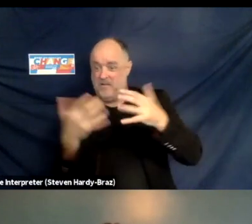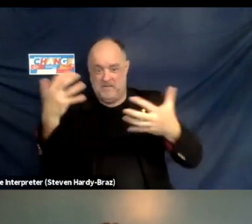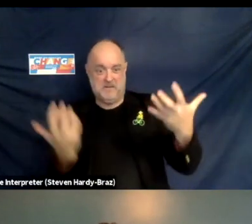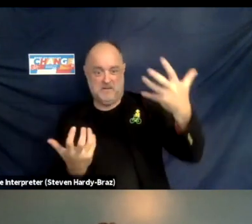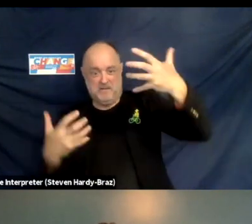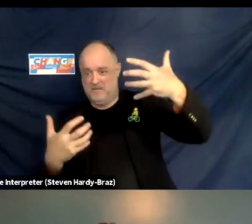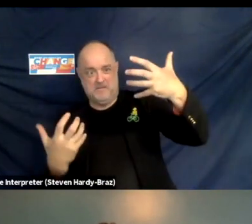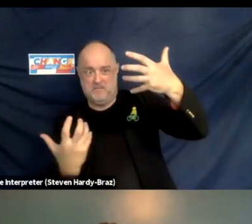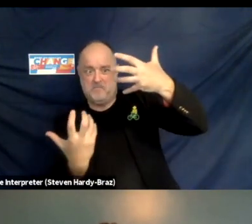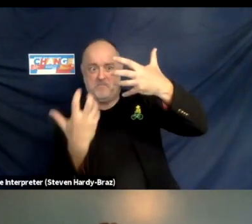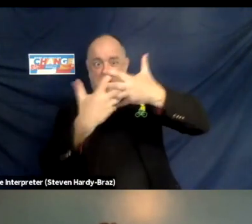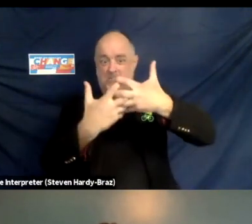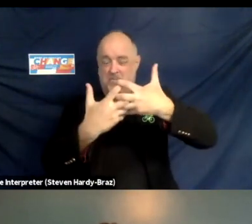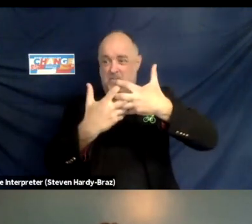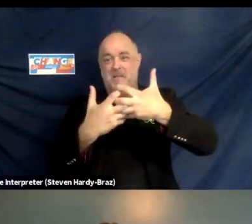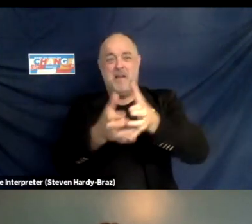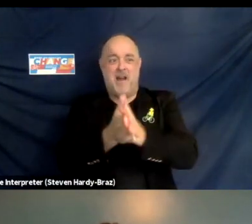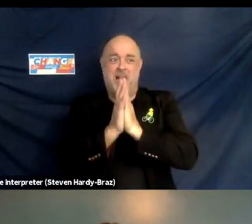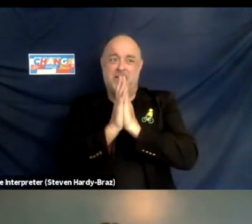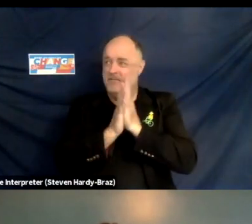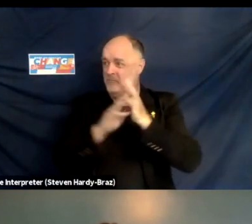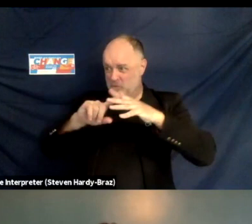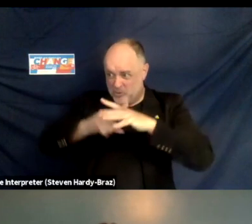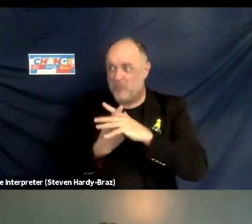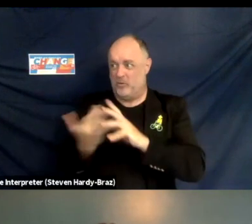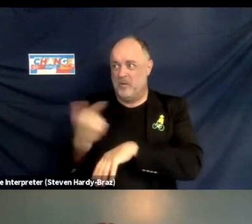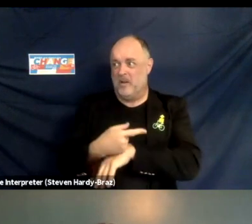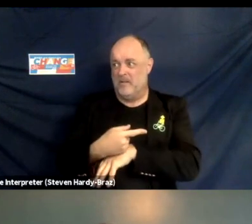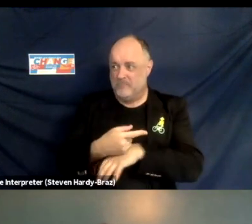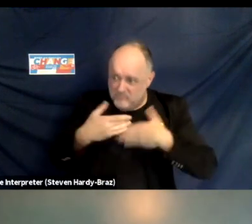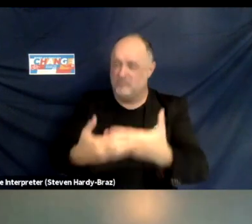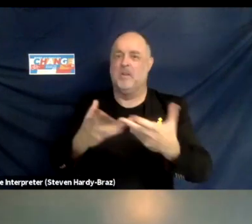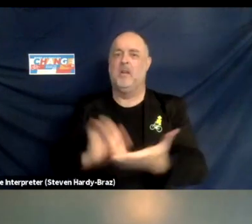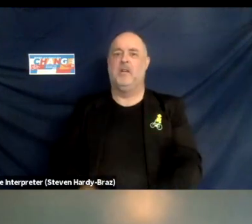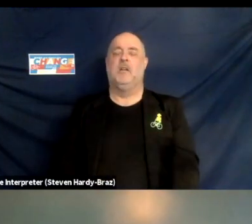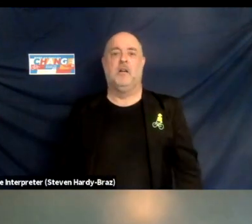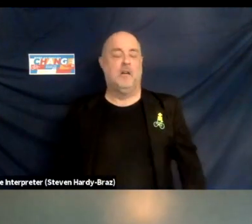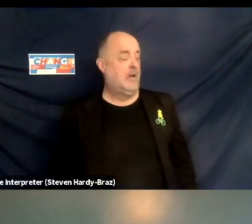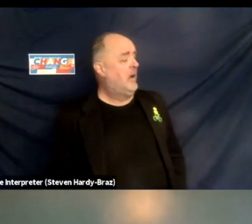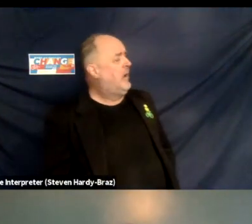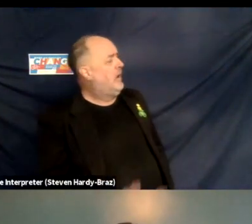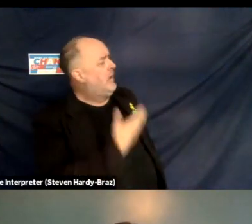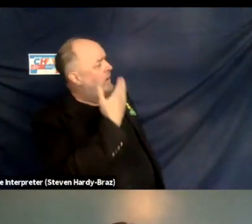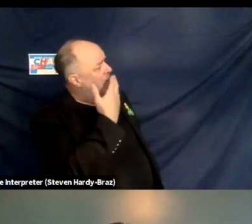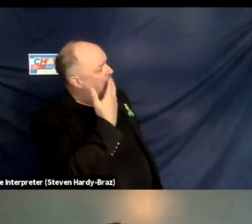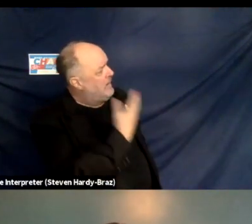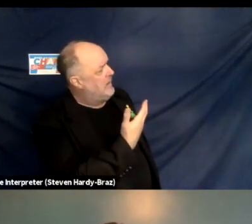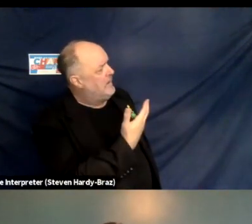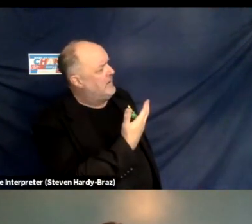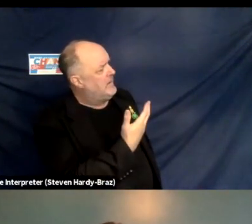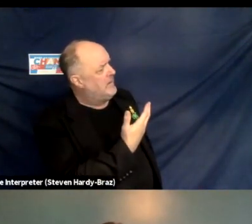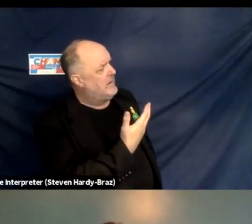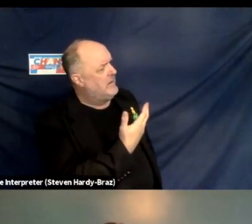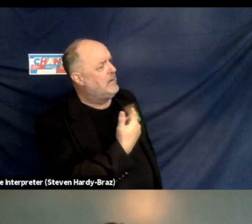I'm asking that that starts today. Thank you. Thanks, Charles. And I, you know, we